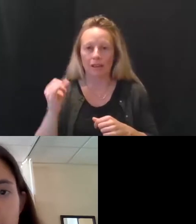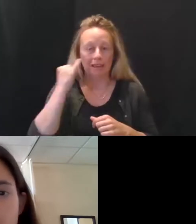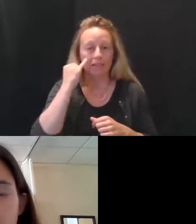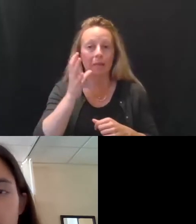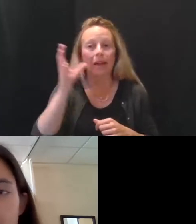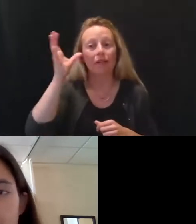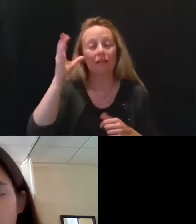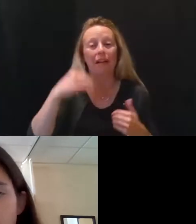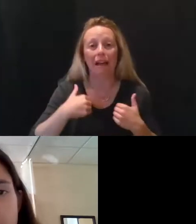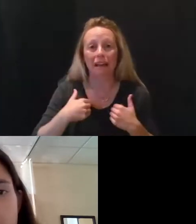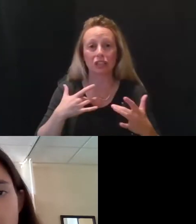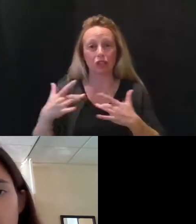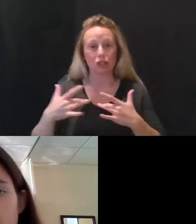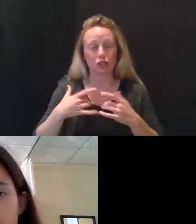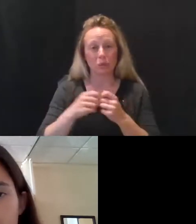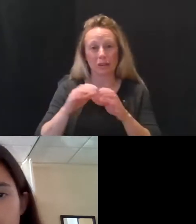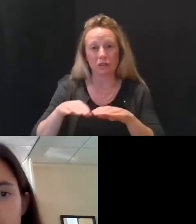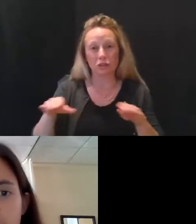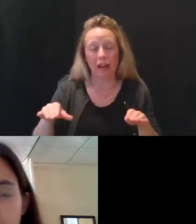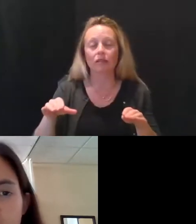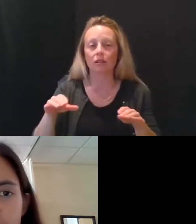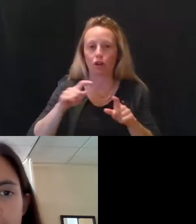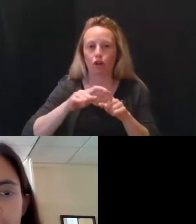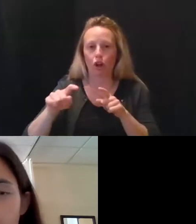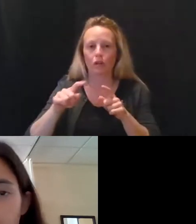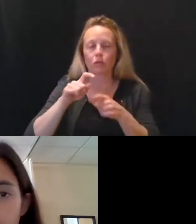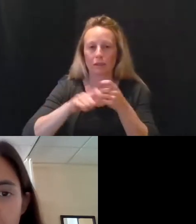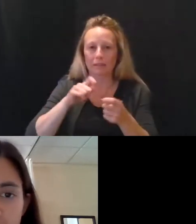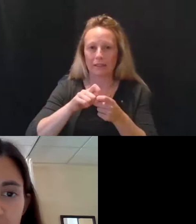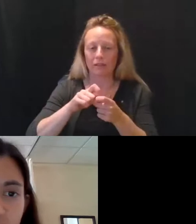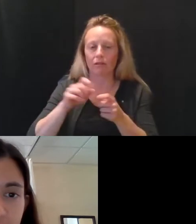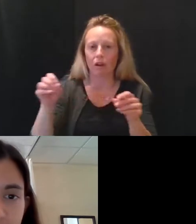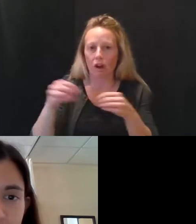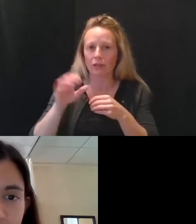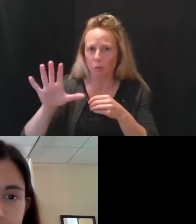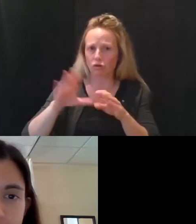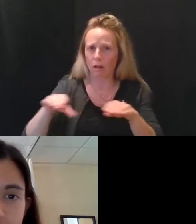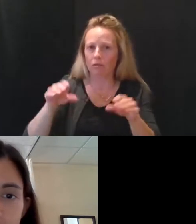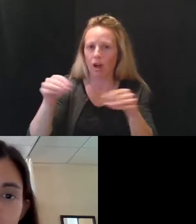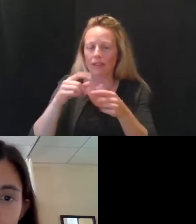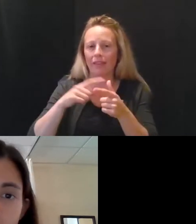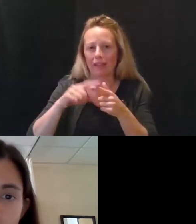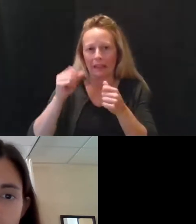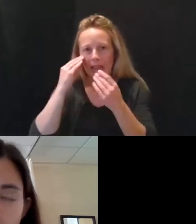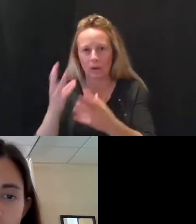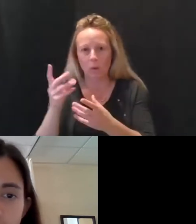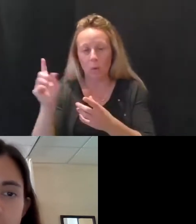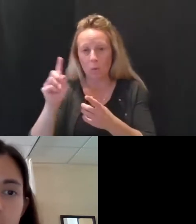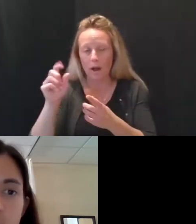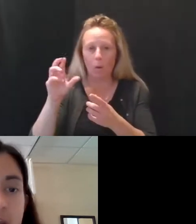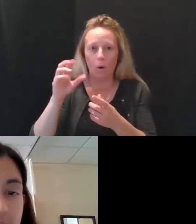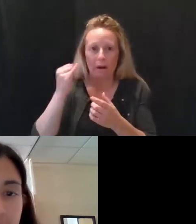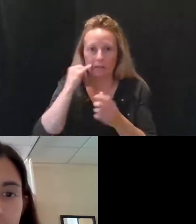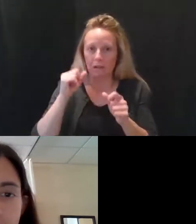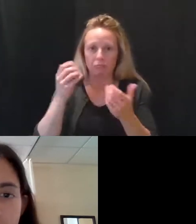has concerns about their child, call into that specific office and they will be able to tell you whether or not that's something that they're performing in their office,